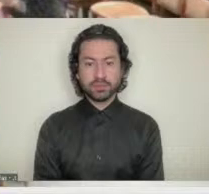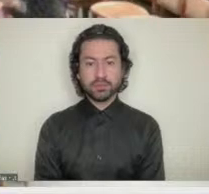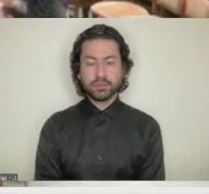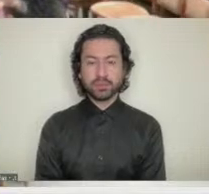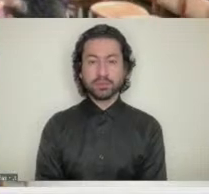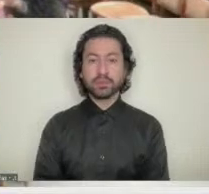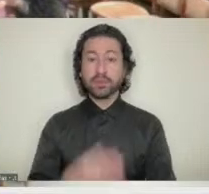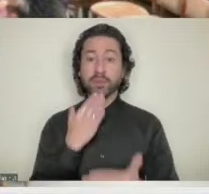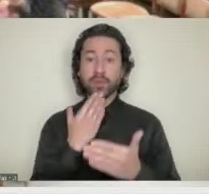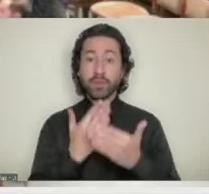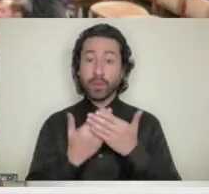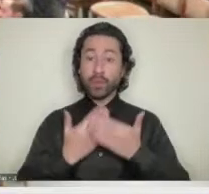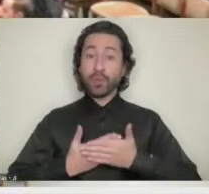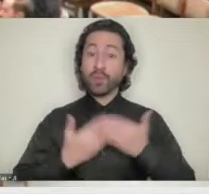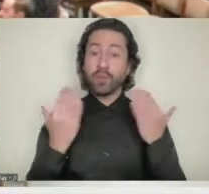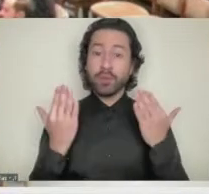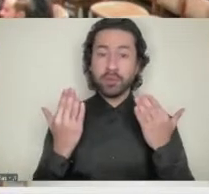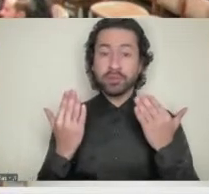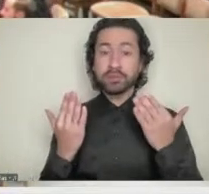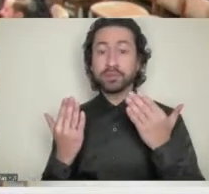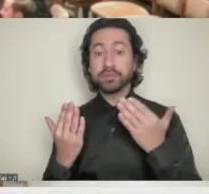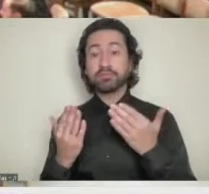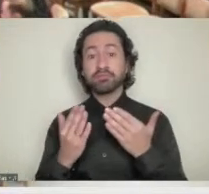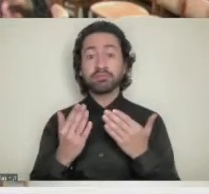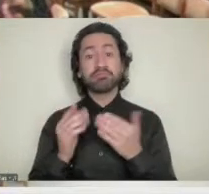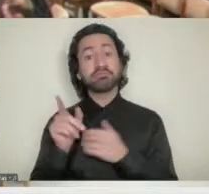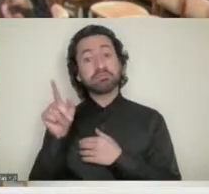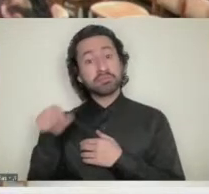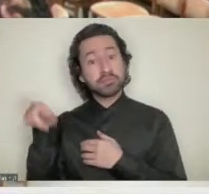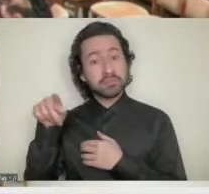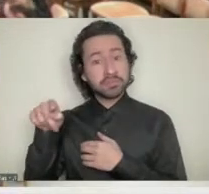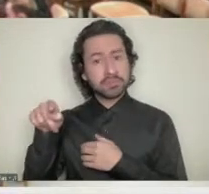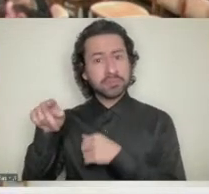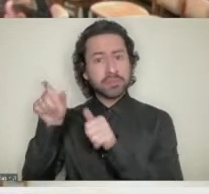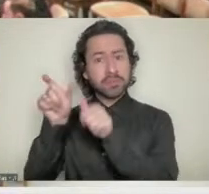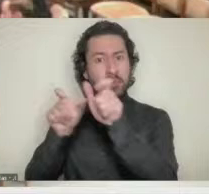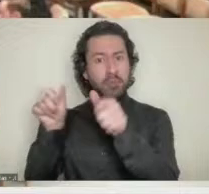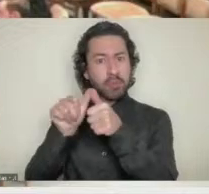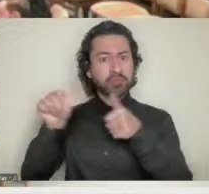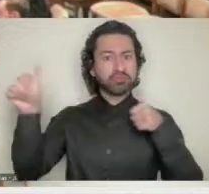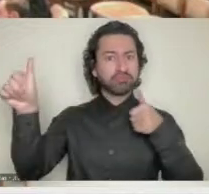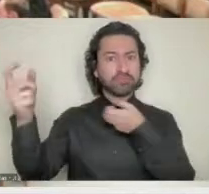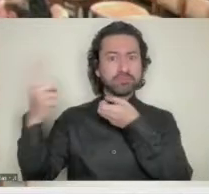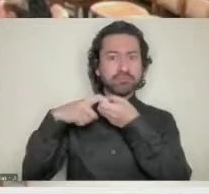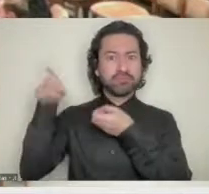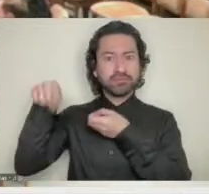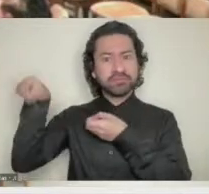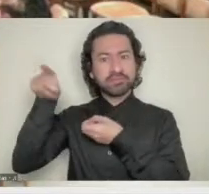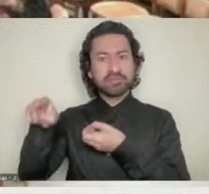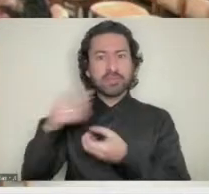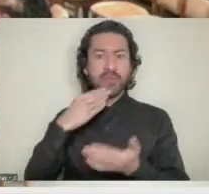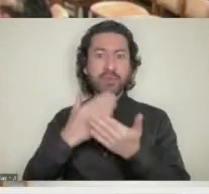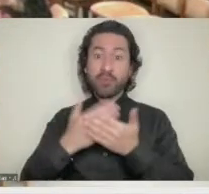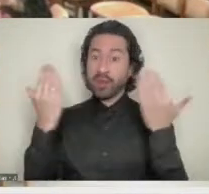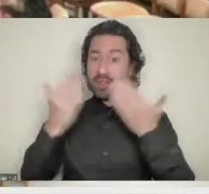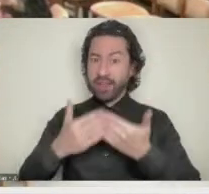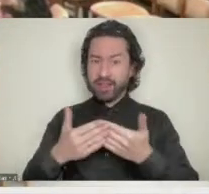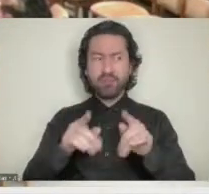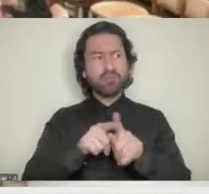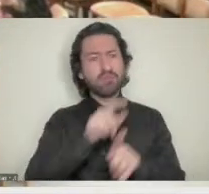Muy buenos días. Good morning, good afternoon for those of you joining us from